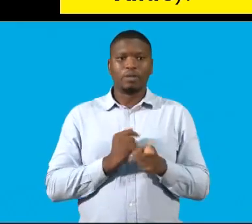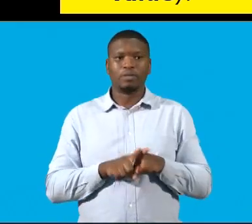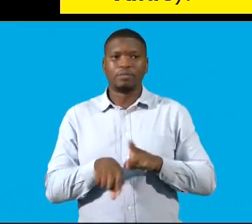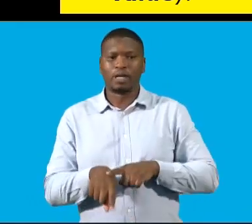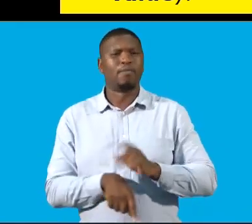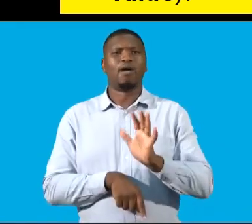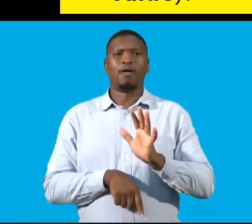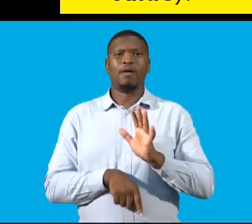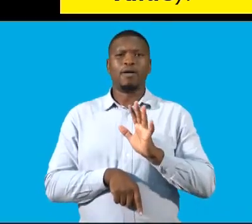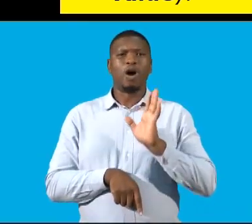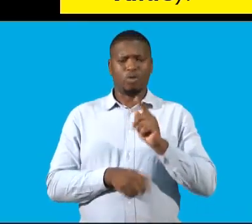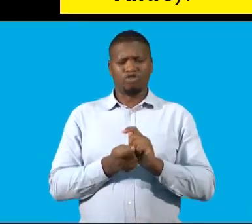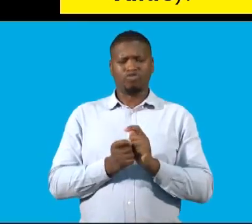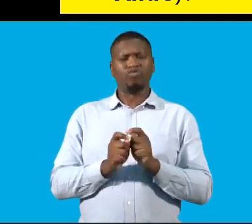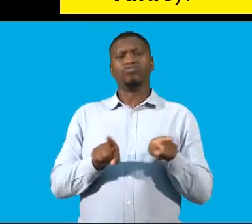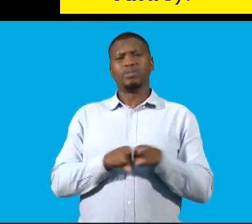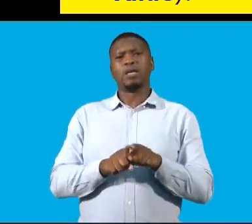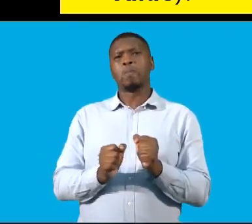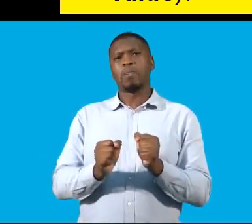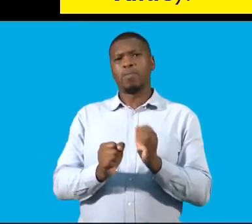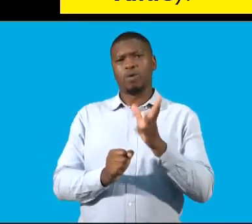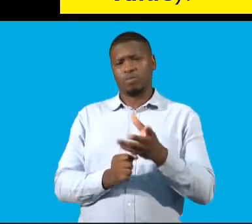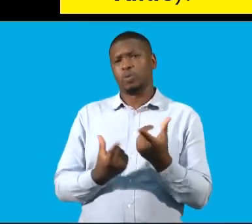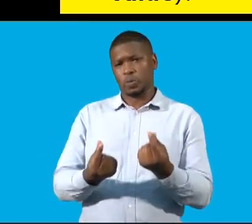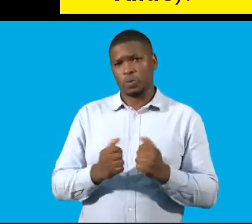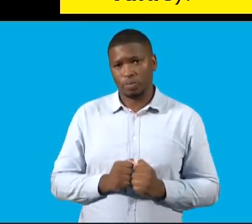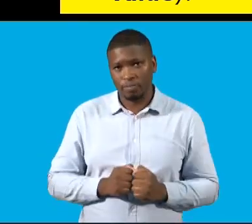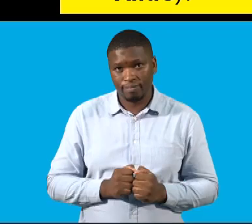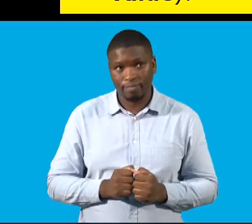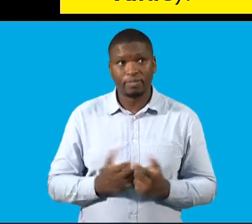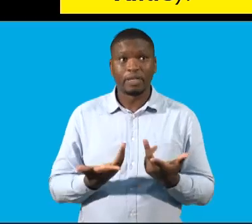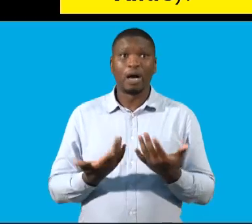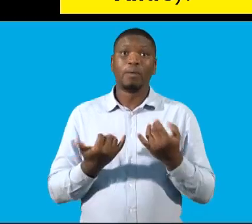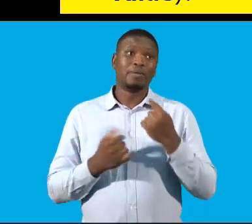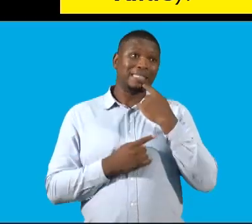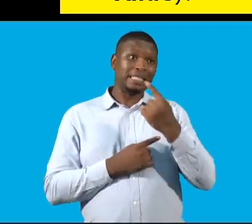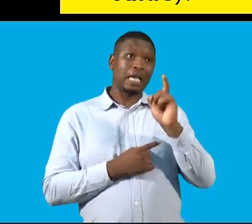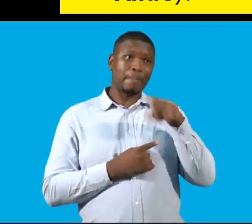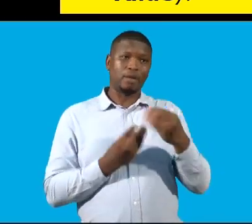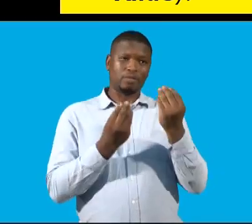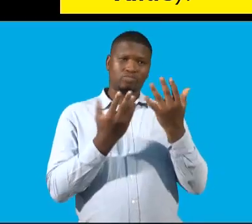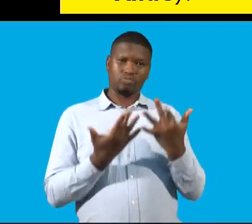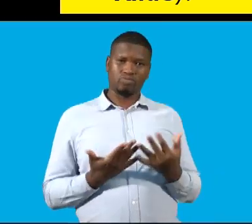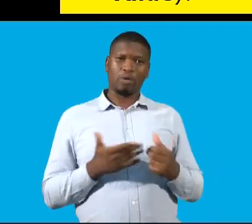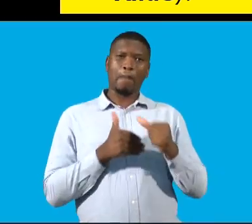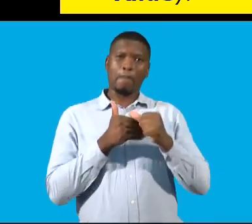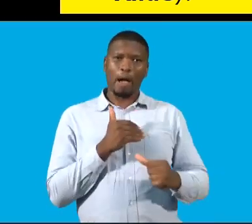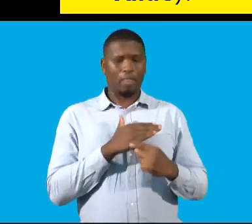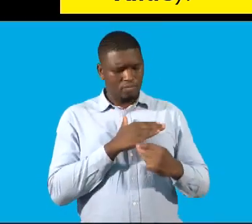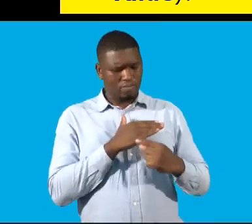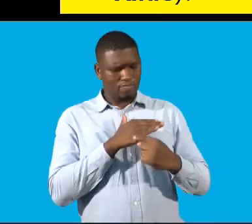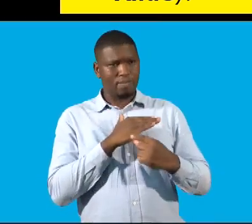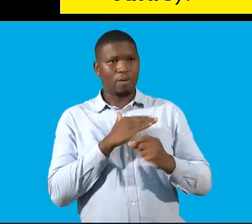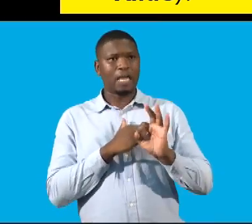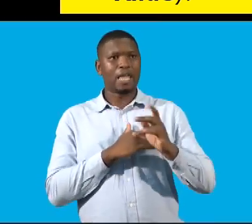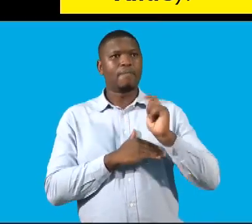be an immediate. So it means that our formula does not change. It remains exactly the same. So it says they calculate the monthly installments if